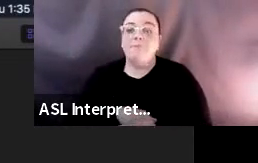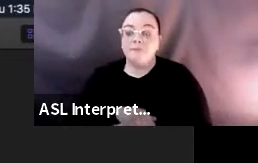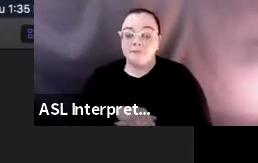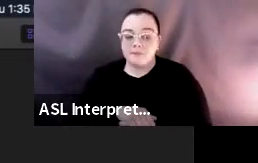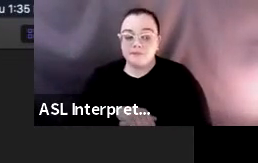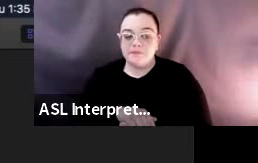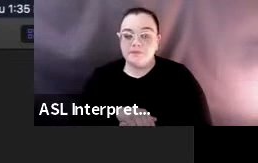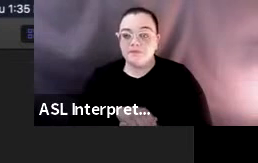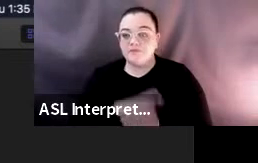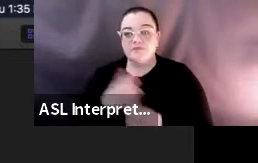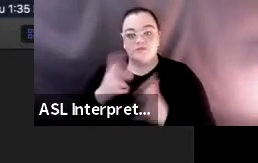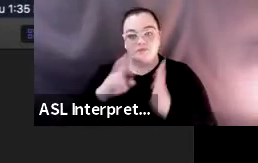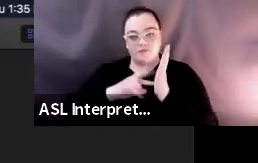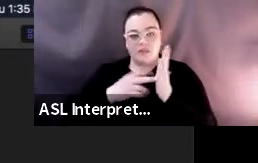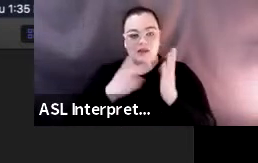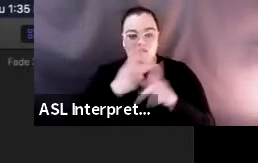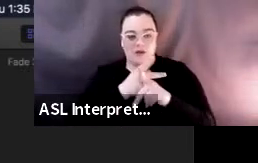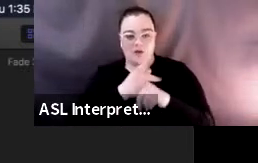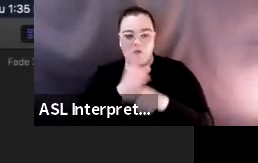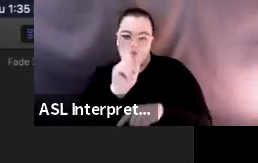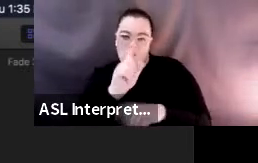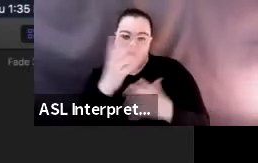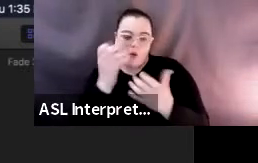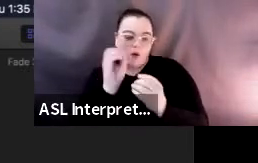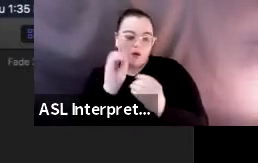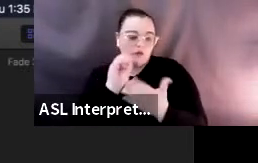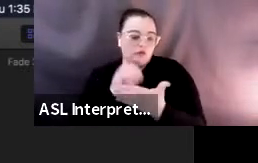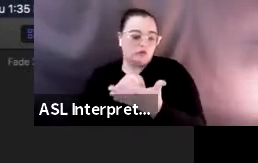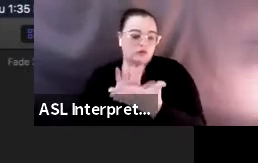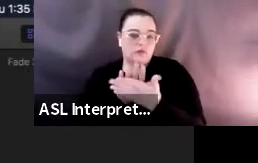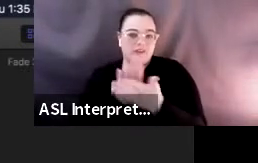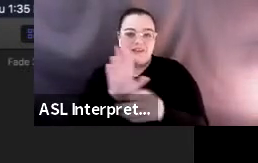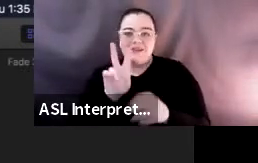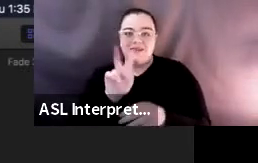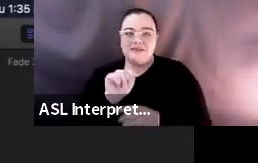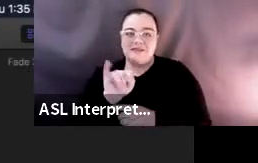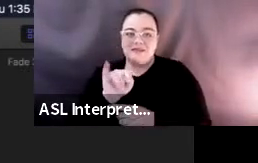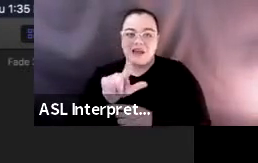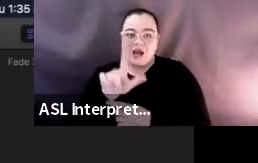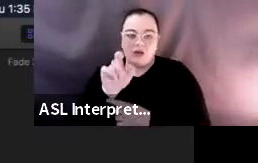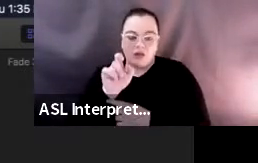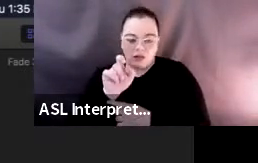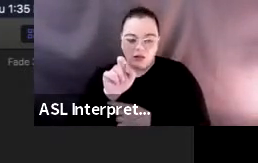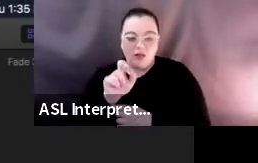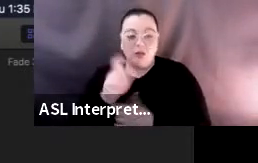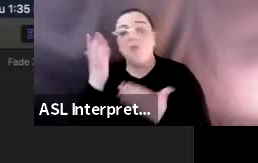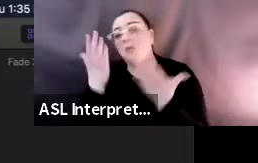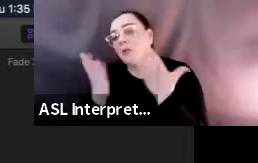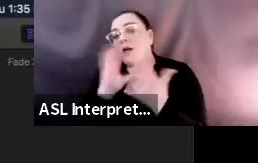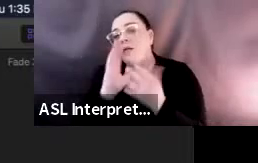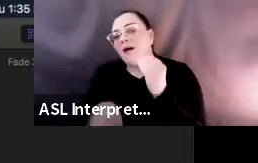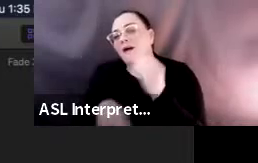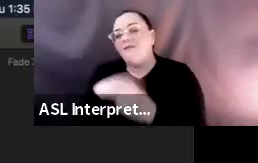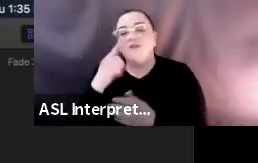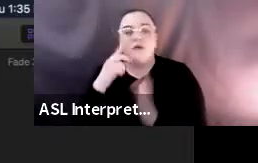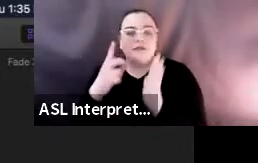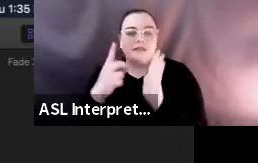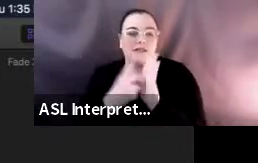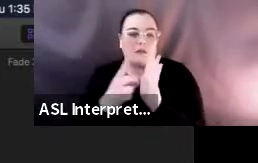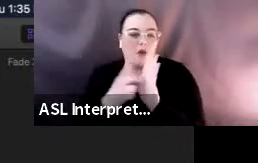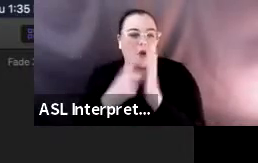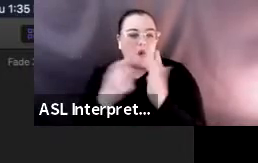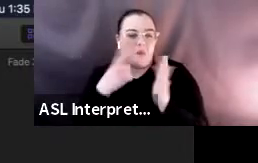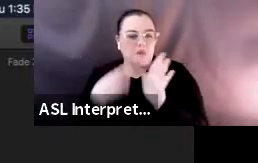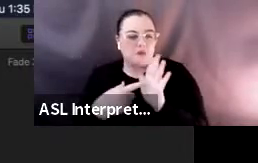And I'm going to figure out where I want the title to appear. So I'm going to have it maybe be, just for demo purposes, start